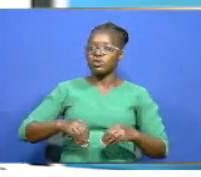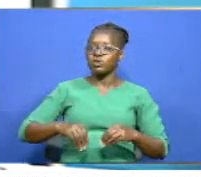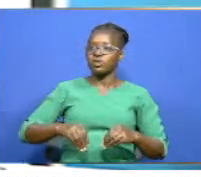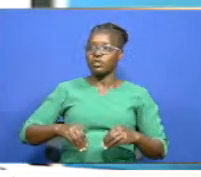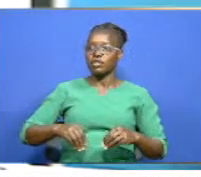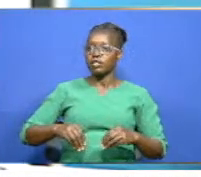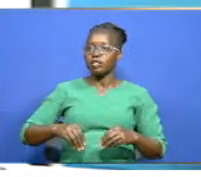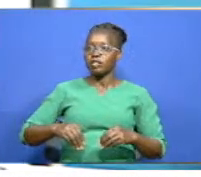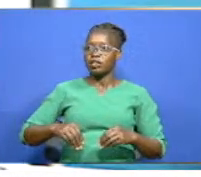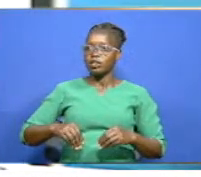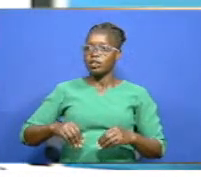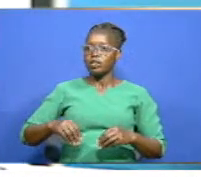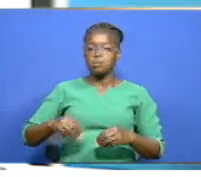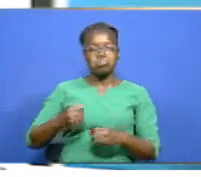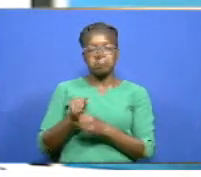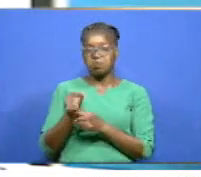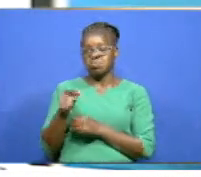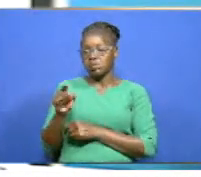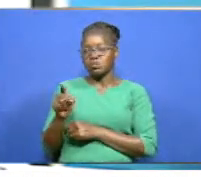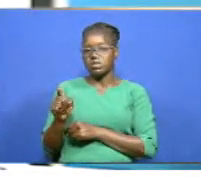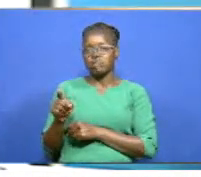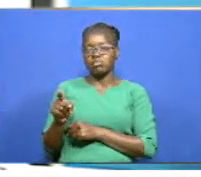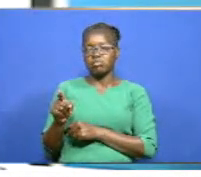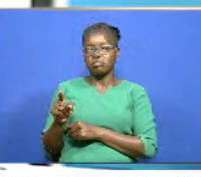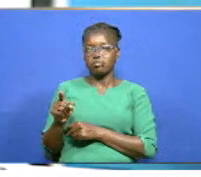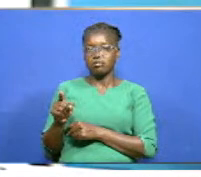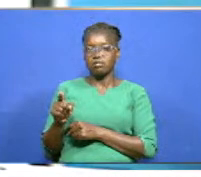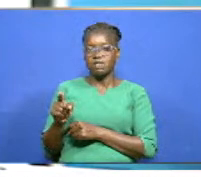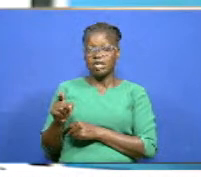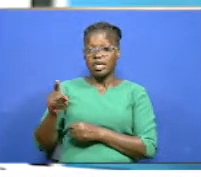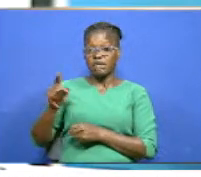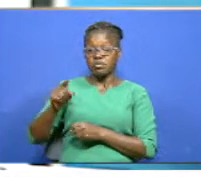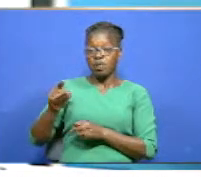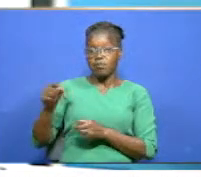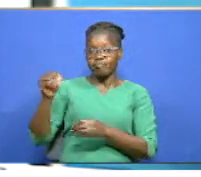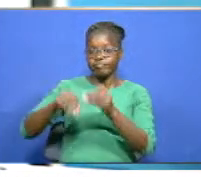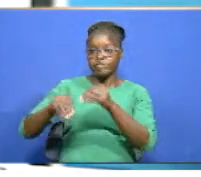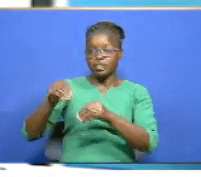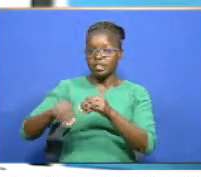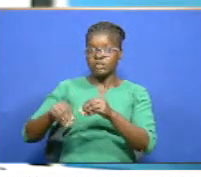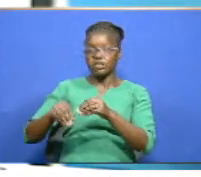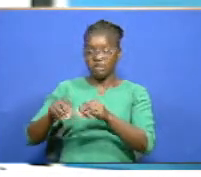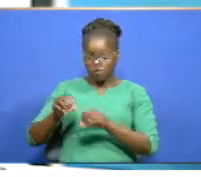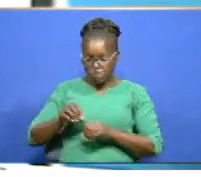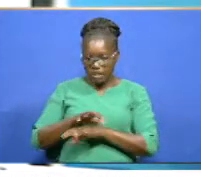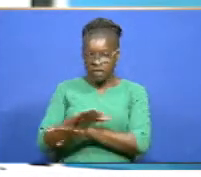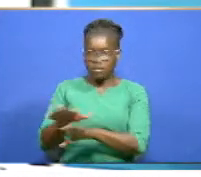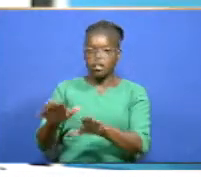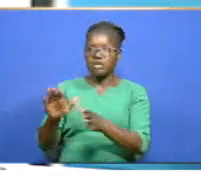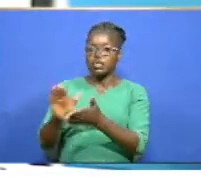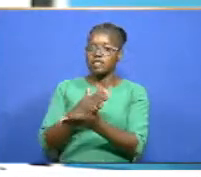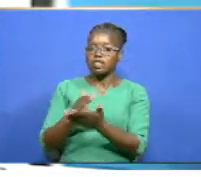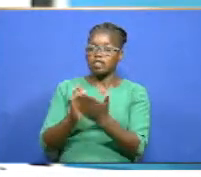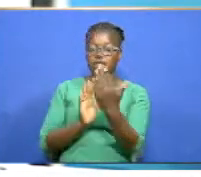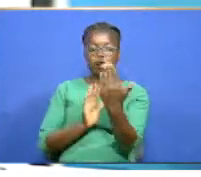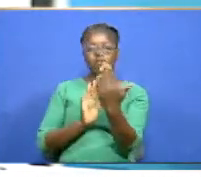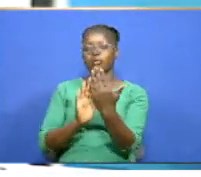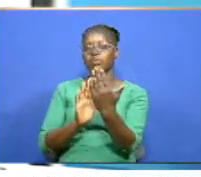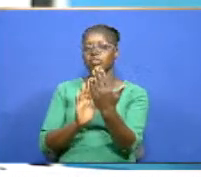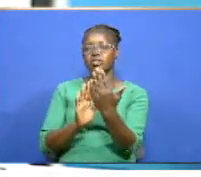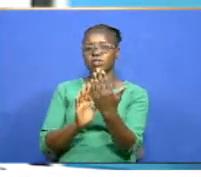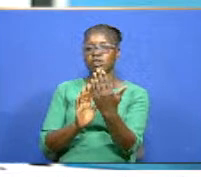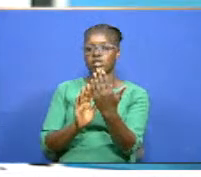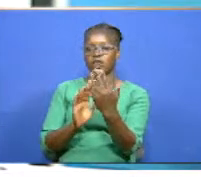to make themselves into the ballot. If that multi-sectoral approach is able to come up with